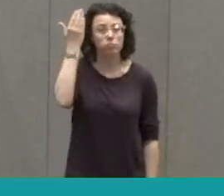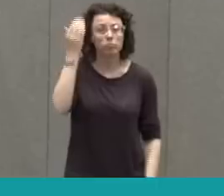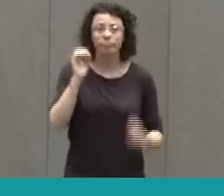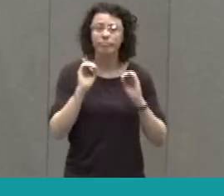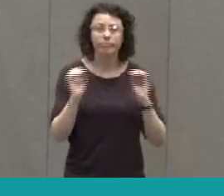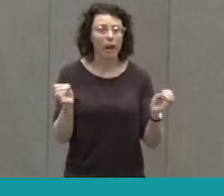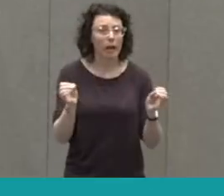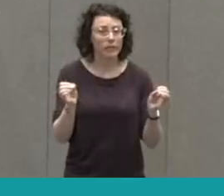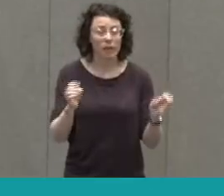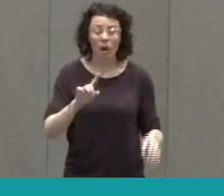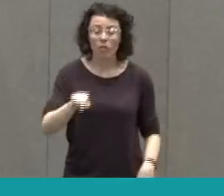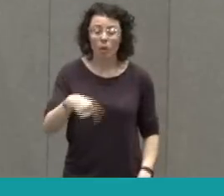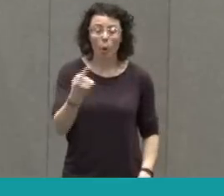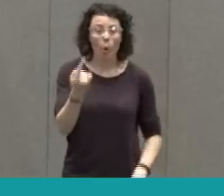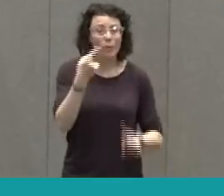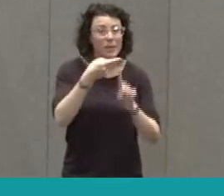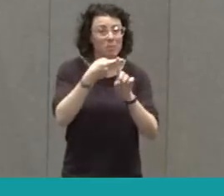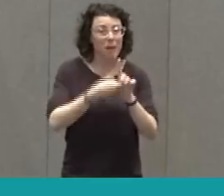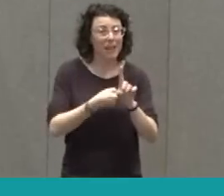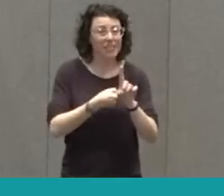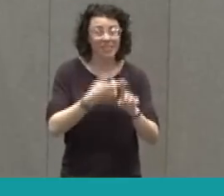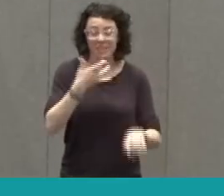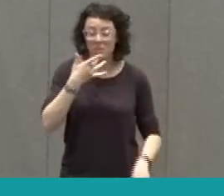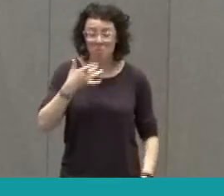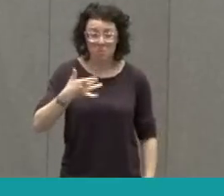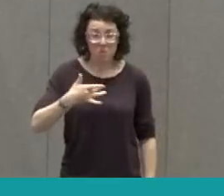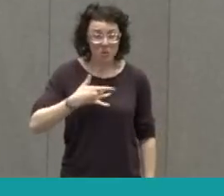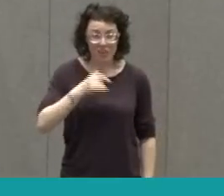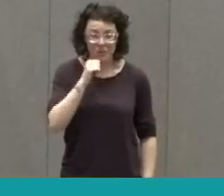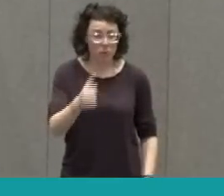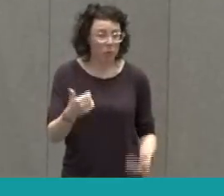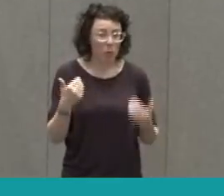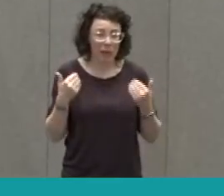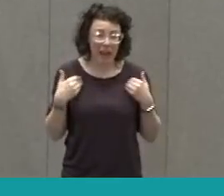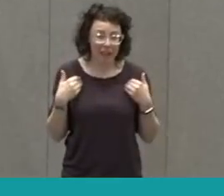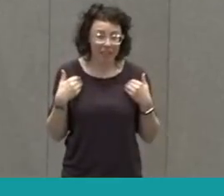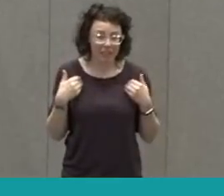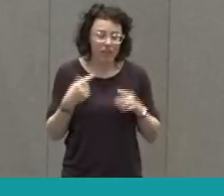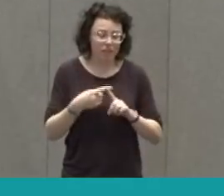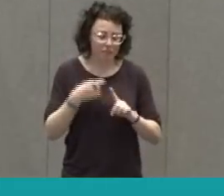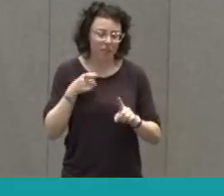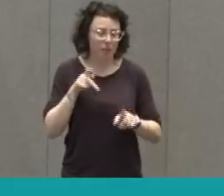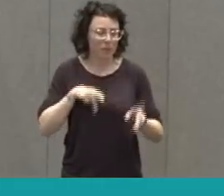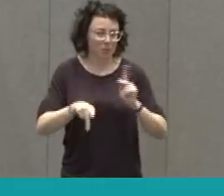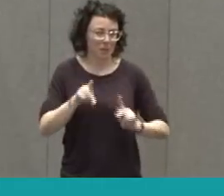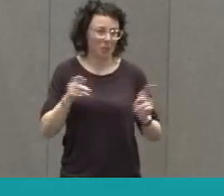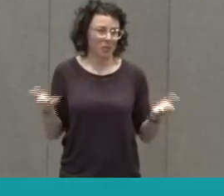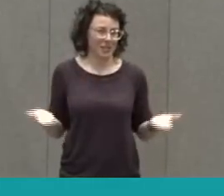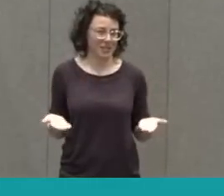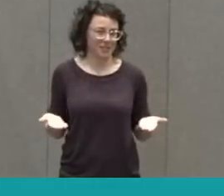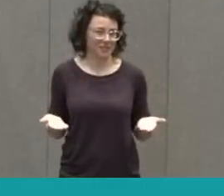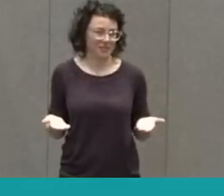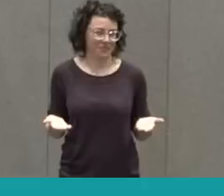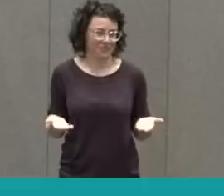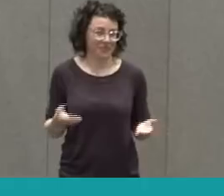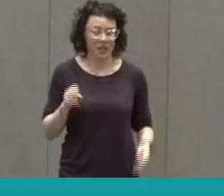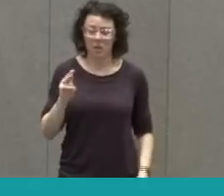only month that we have no birthdays from people around here. I noticed that March has a